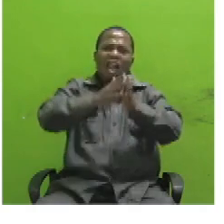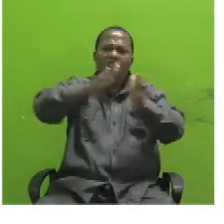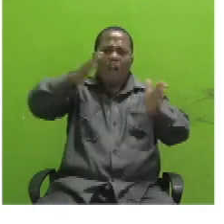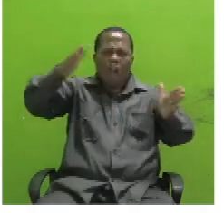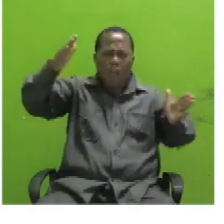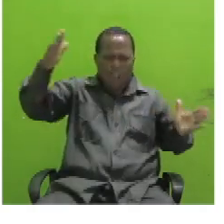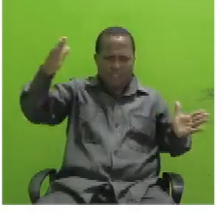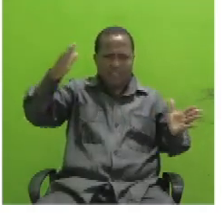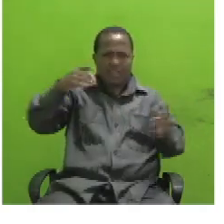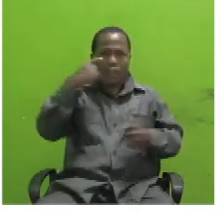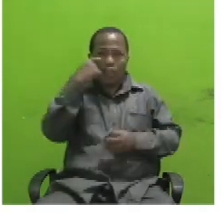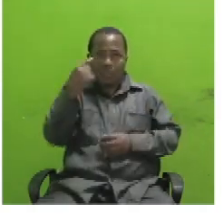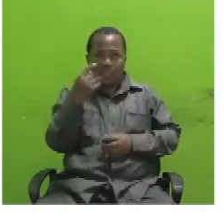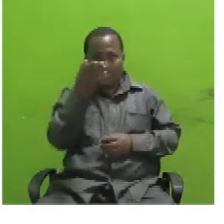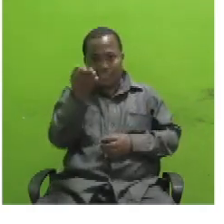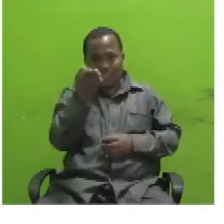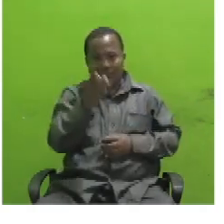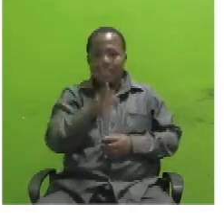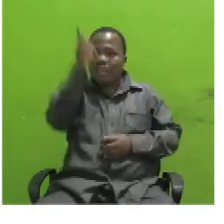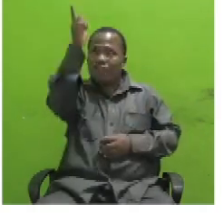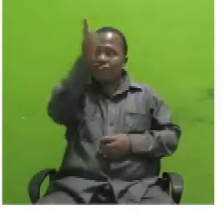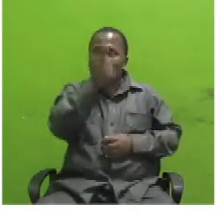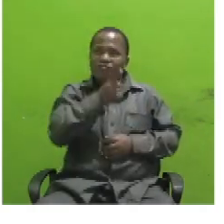one. You see this? The longest one?